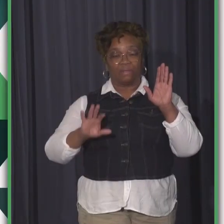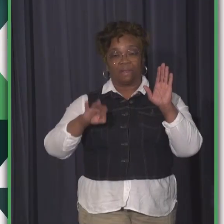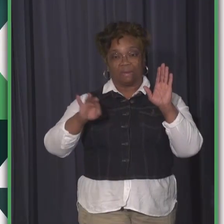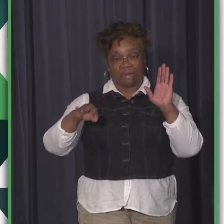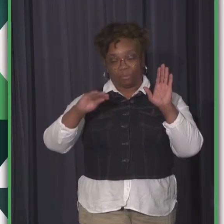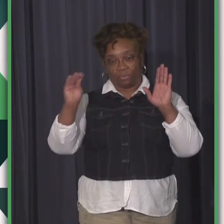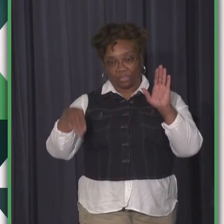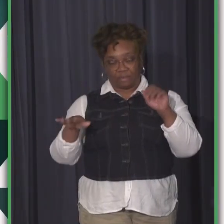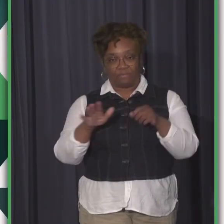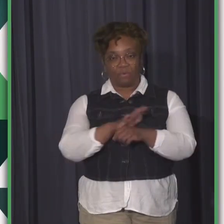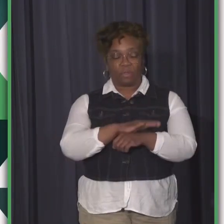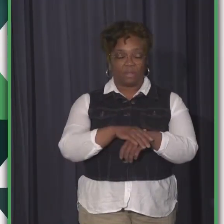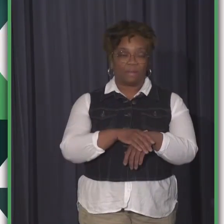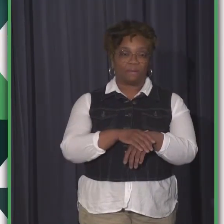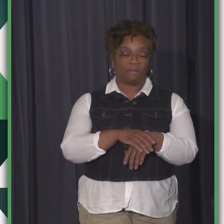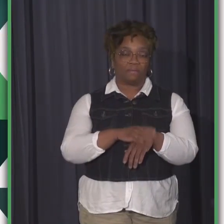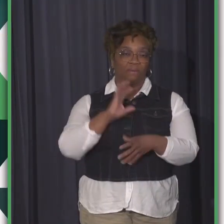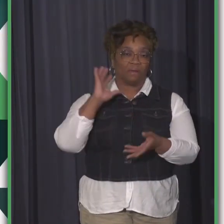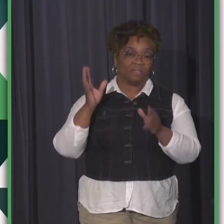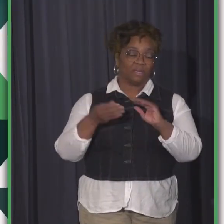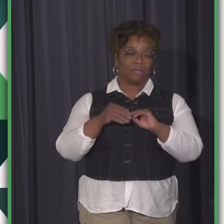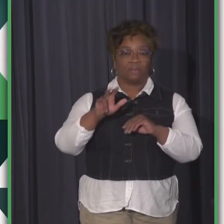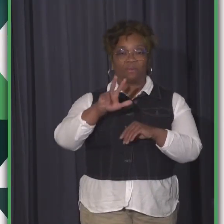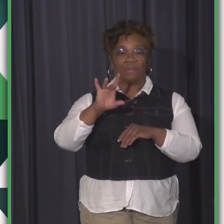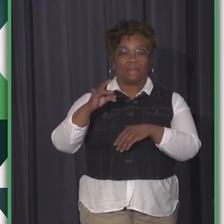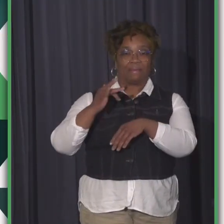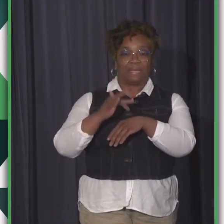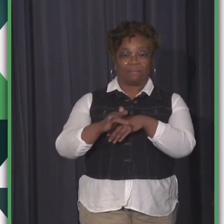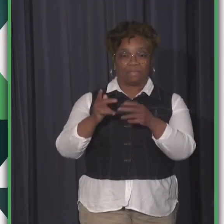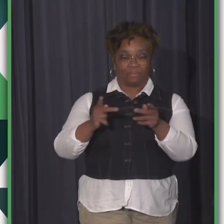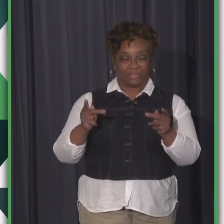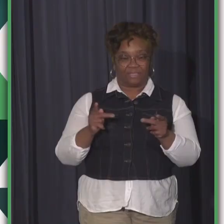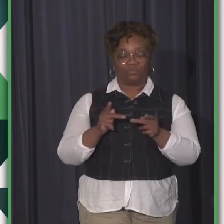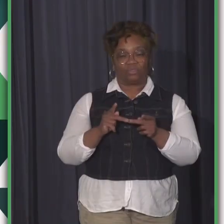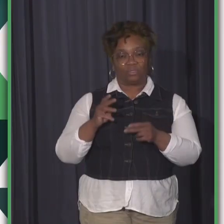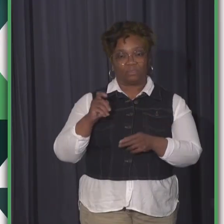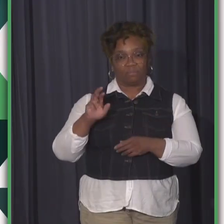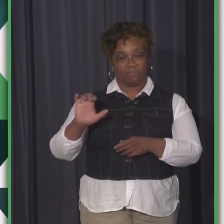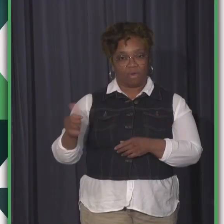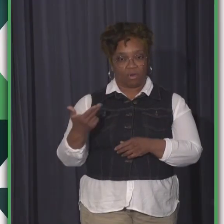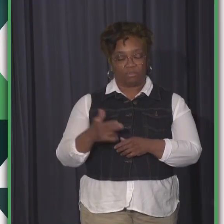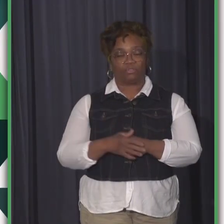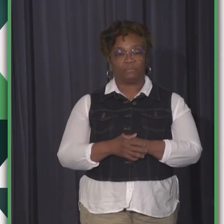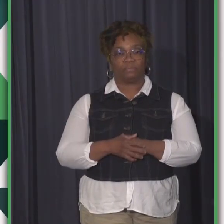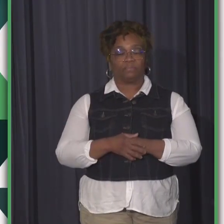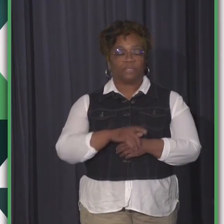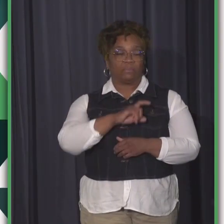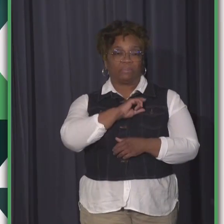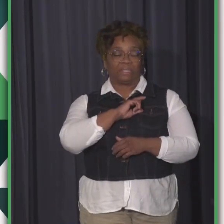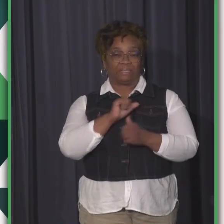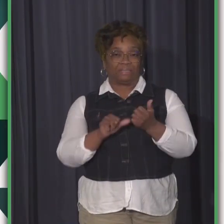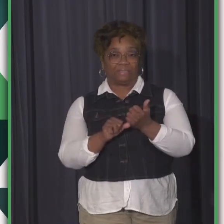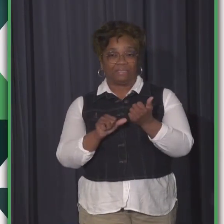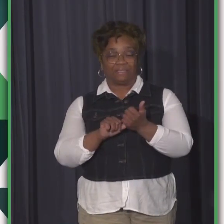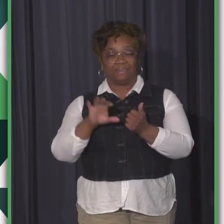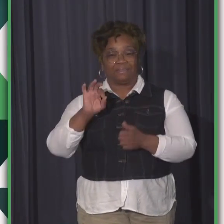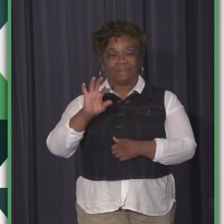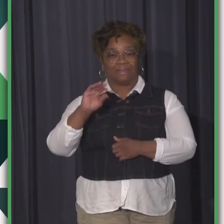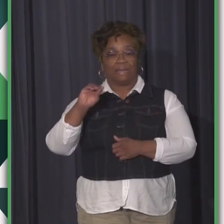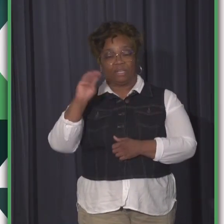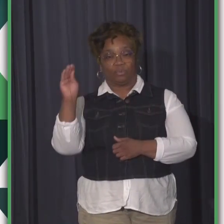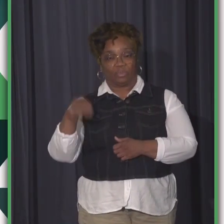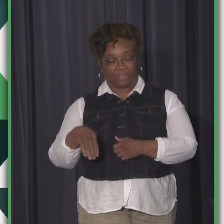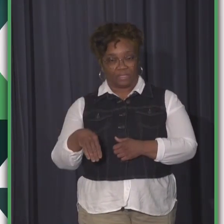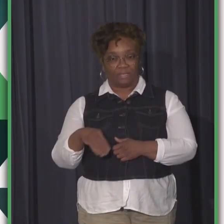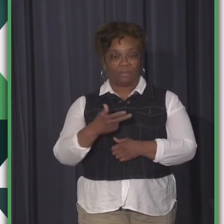99%, and we had a total of 38 vacancies at that time. For police assistants, we were filled at 90%, and